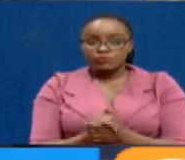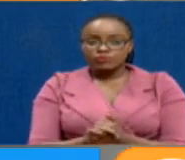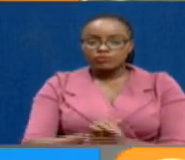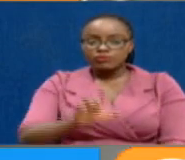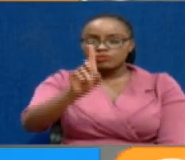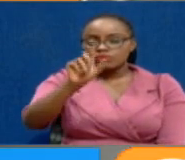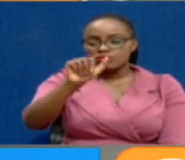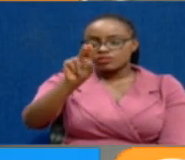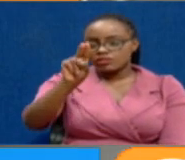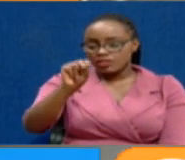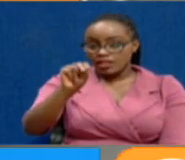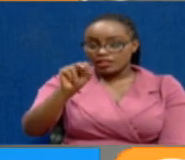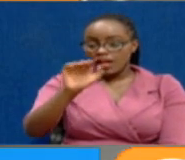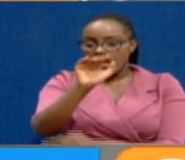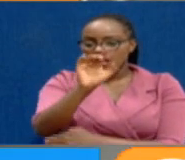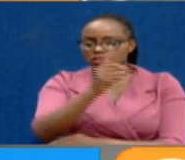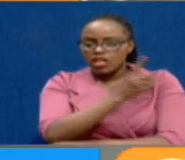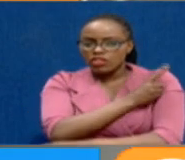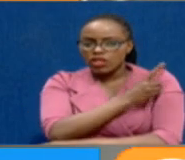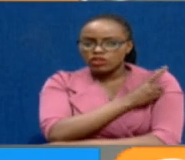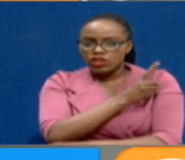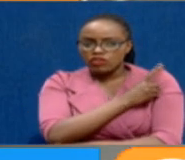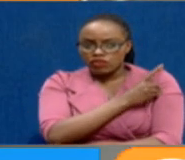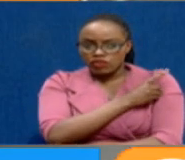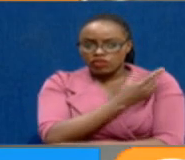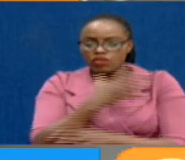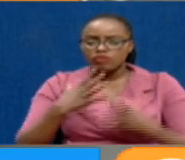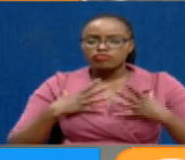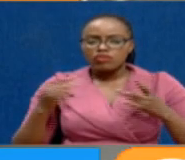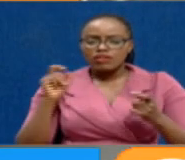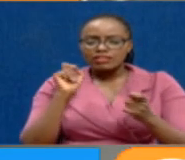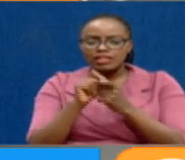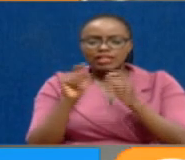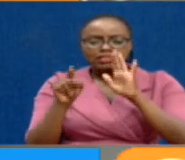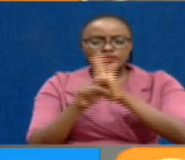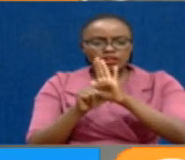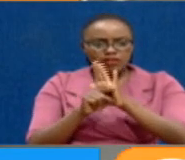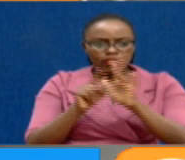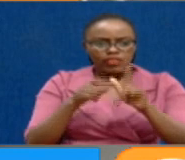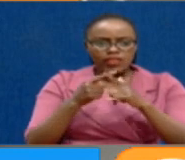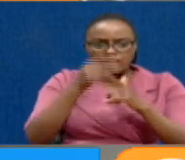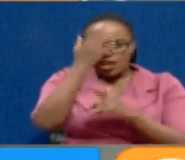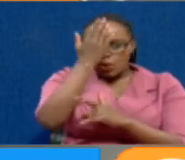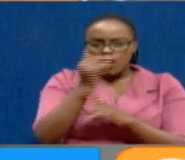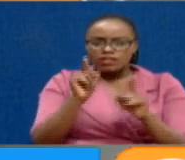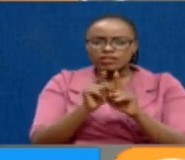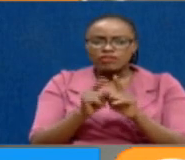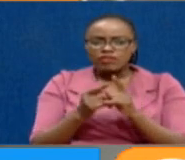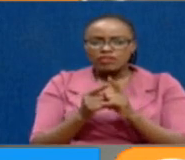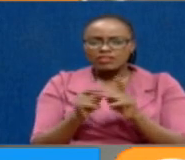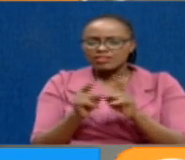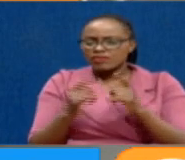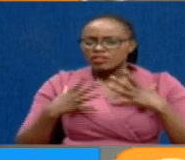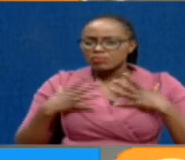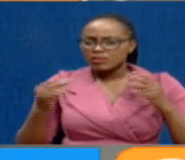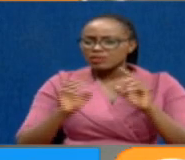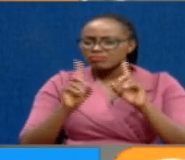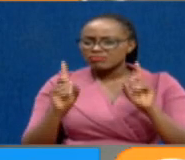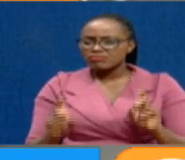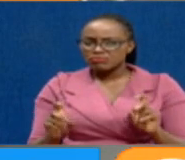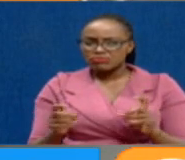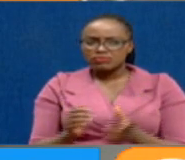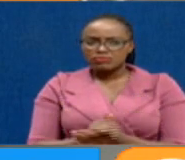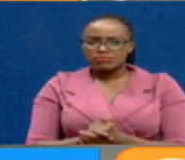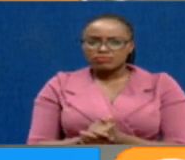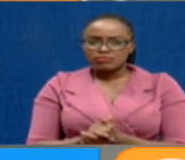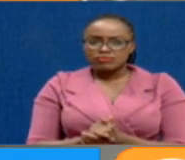Dan Githira says, ask the doctors, if recovery means testing negative, why is it not equated to being cured?